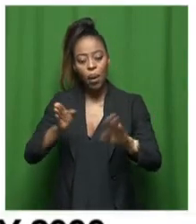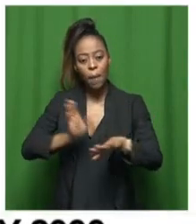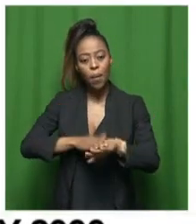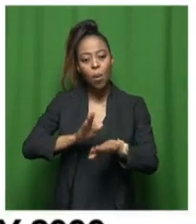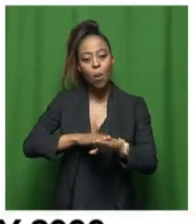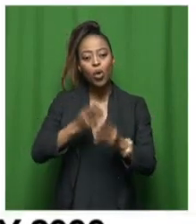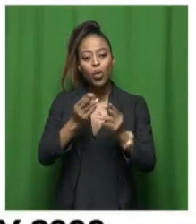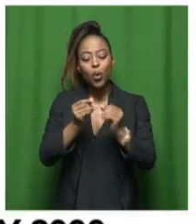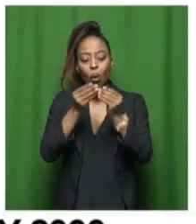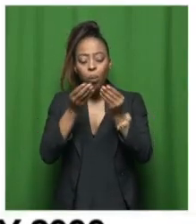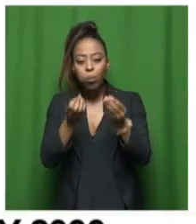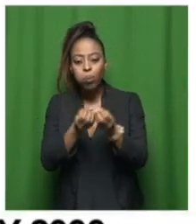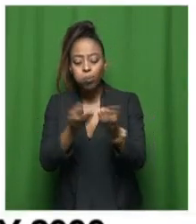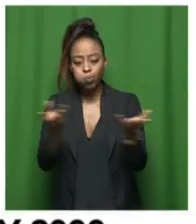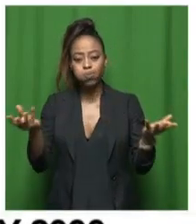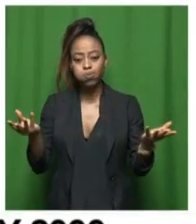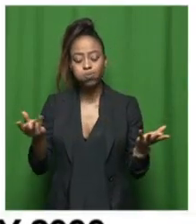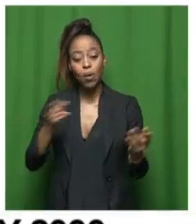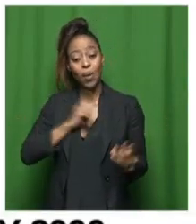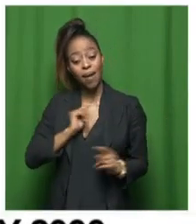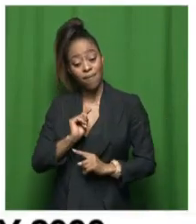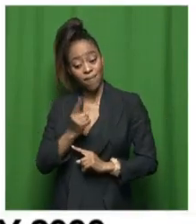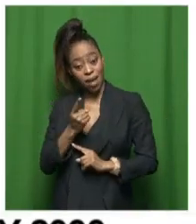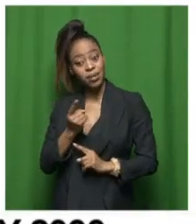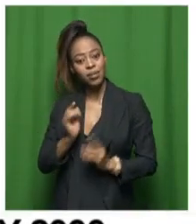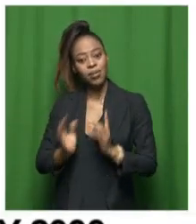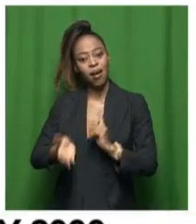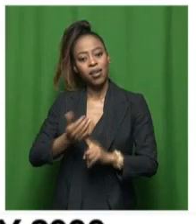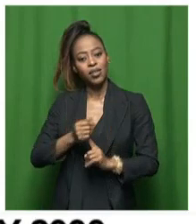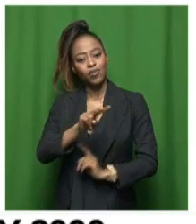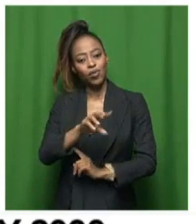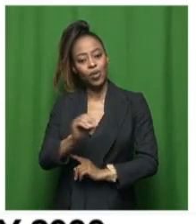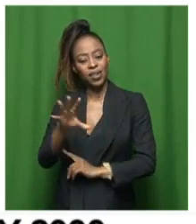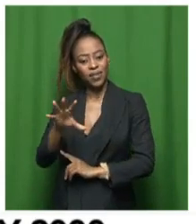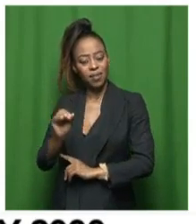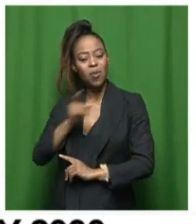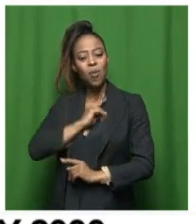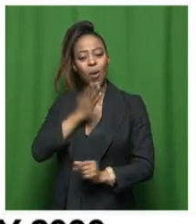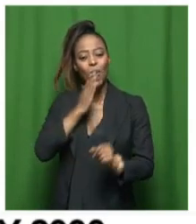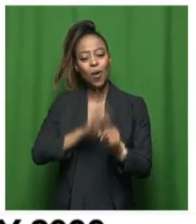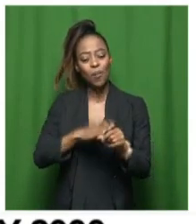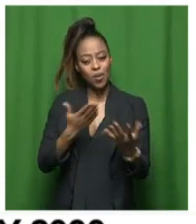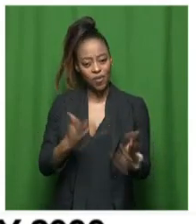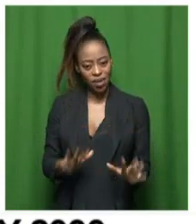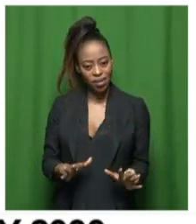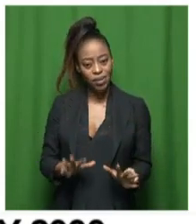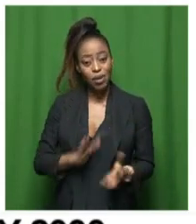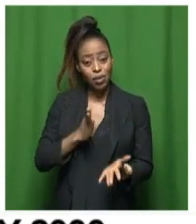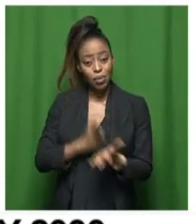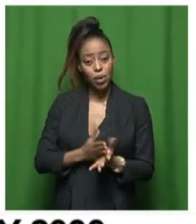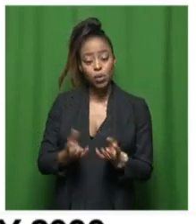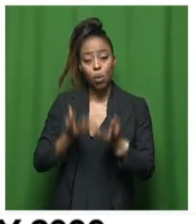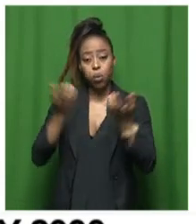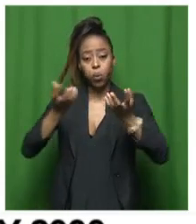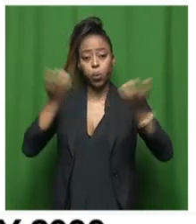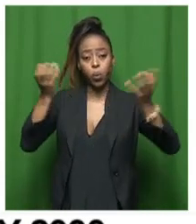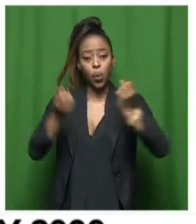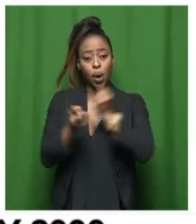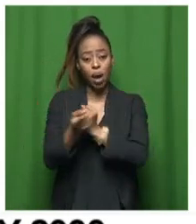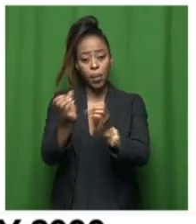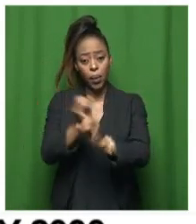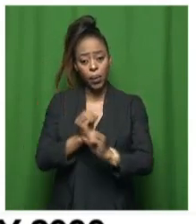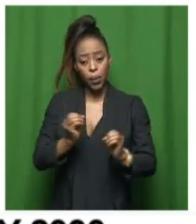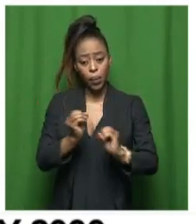to firstly achieve our 2050 commitment of being net zero as an organization globally. But of